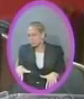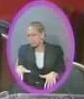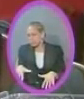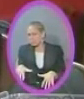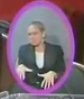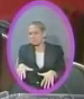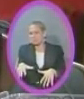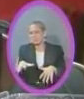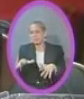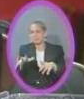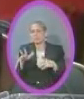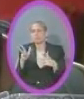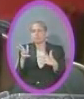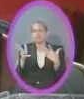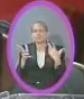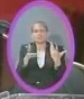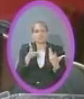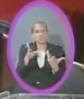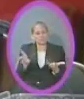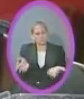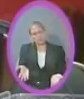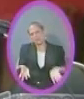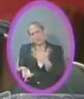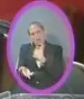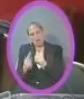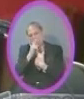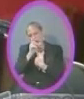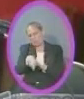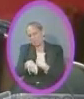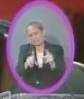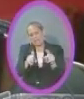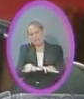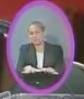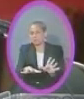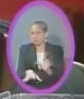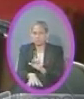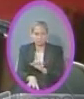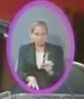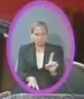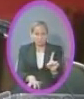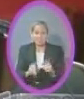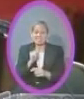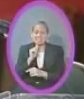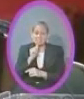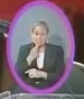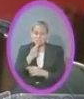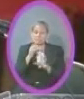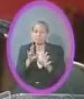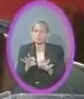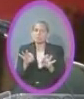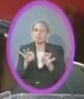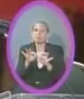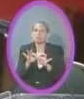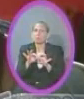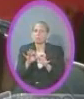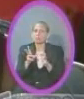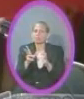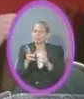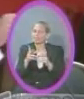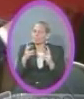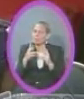let's get out there and encourage students to opt out could generate a series of significant consequences,